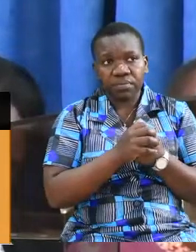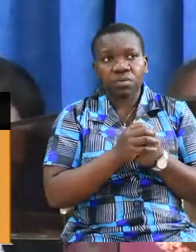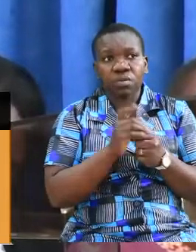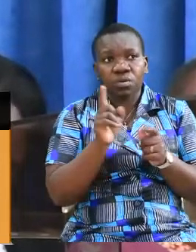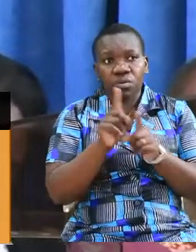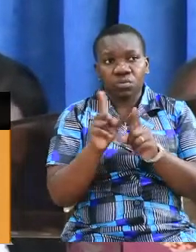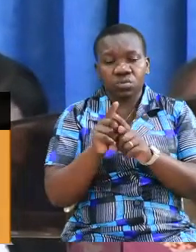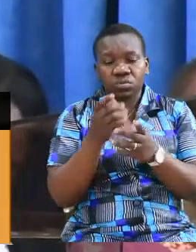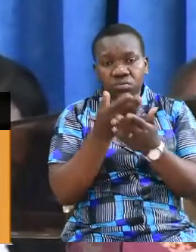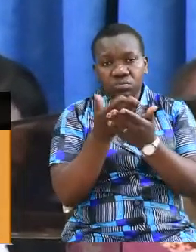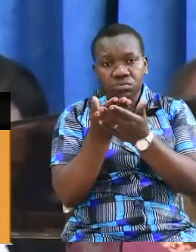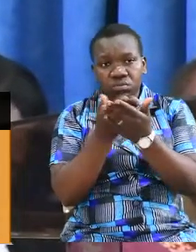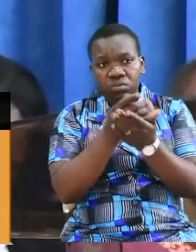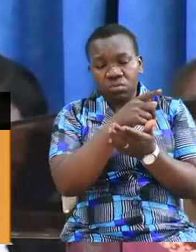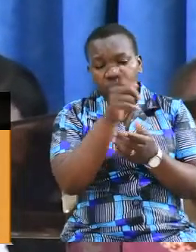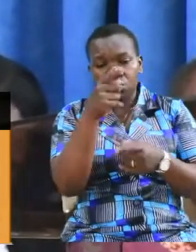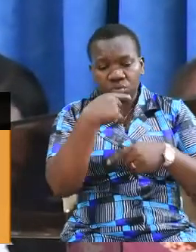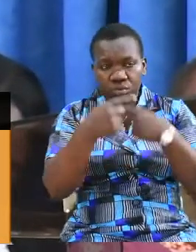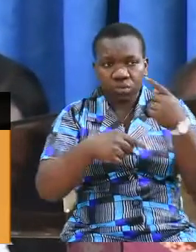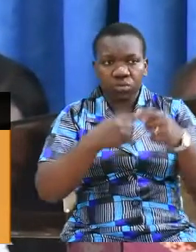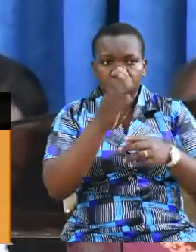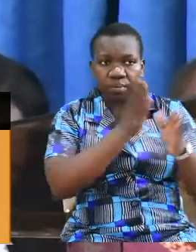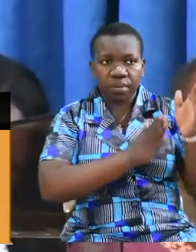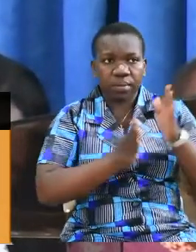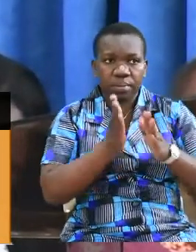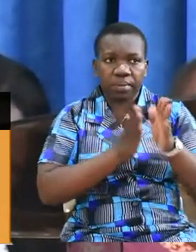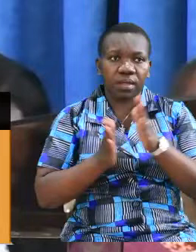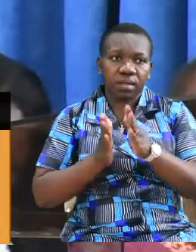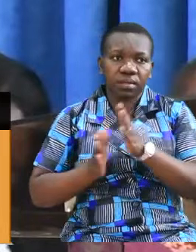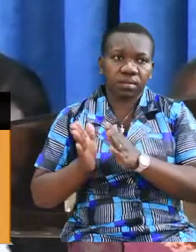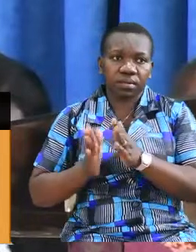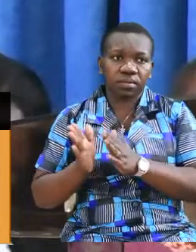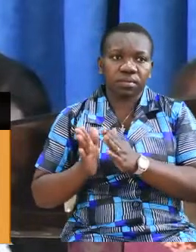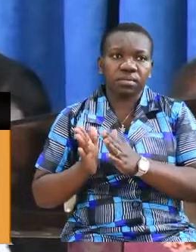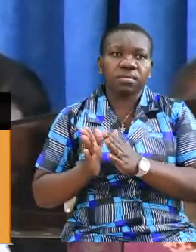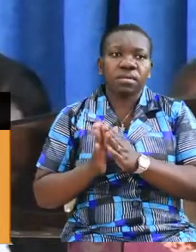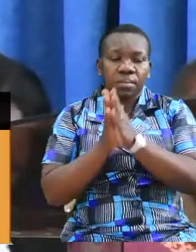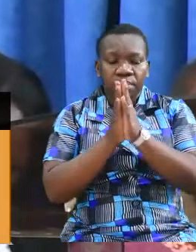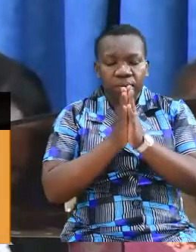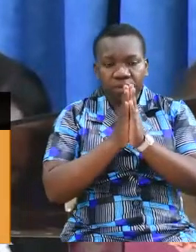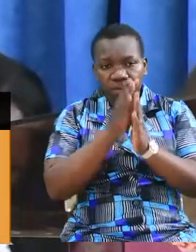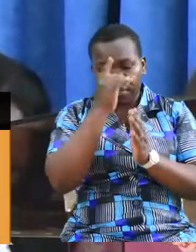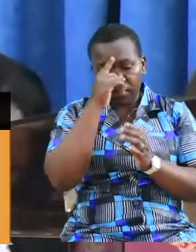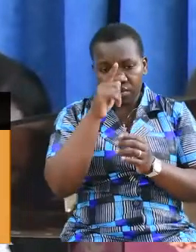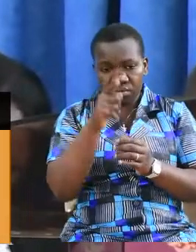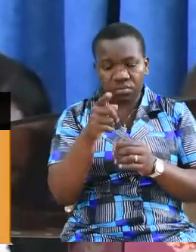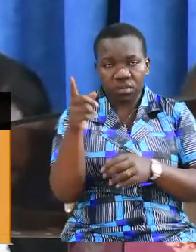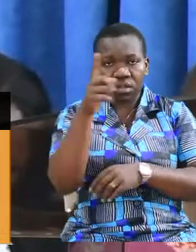to continue preparing and praying for that day.